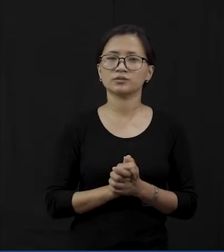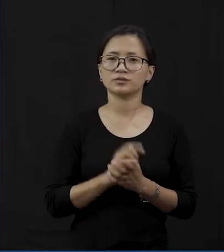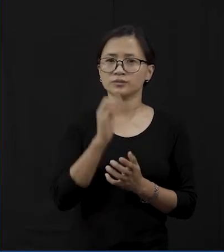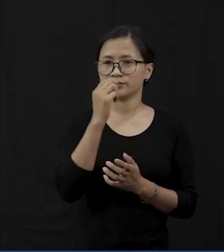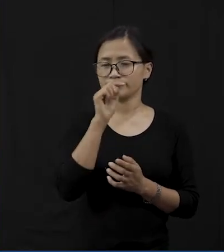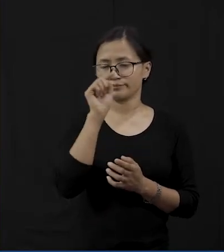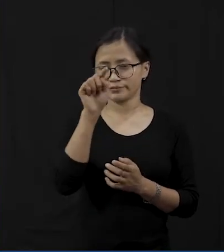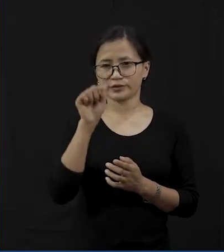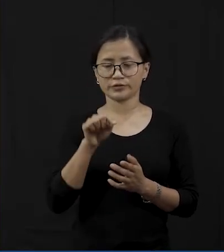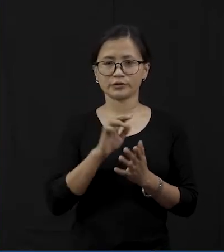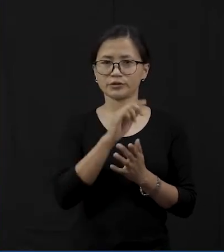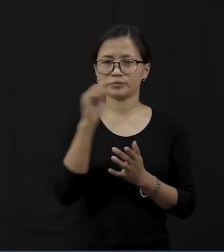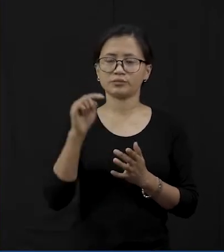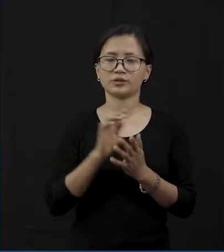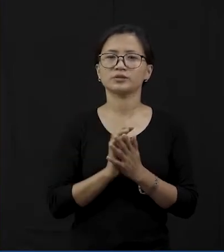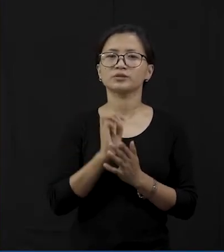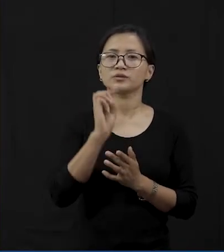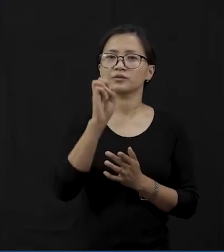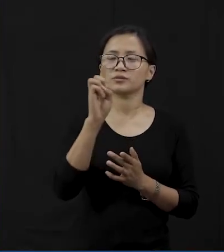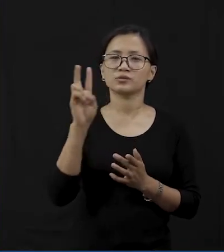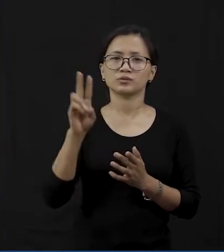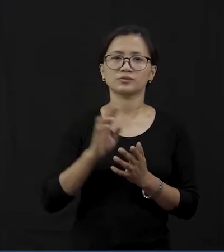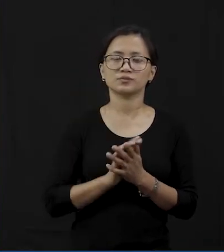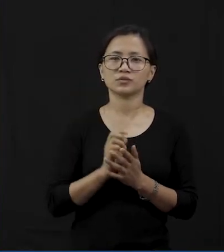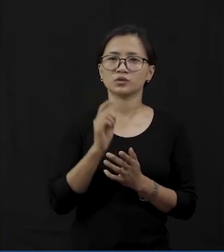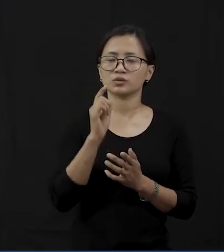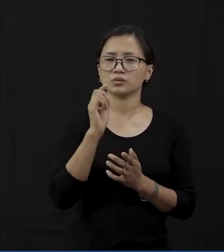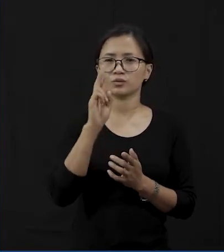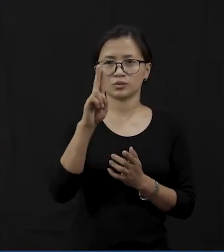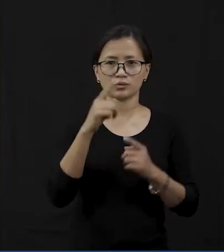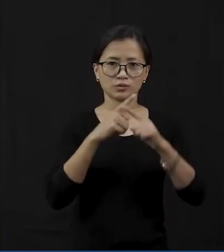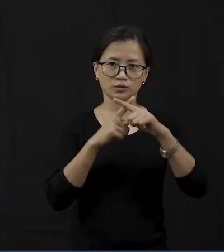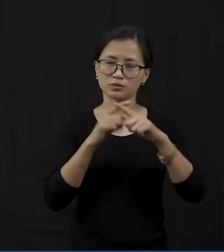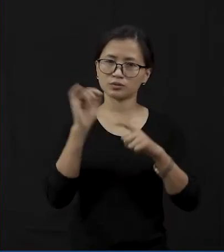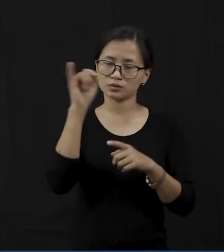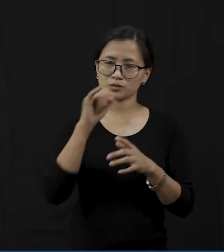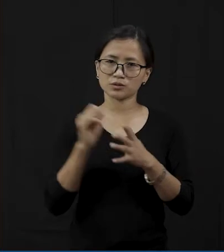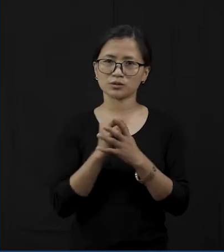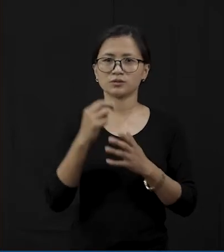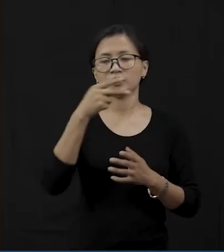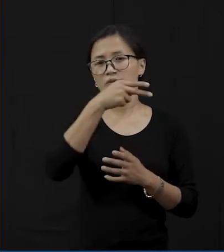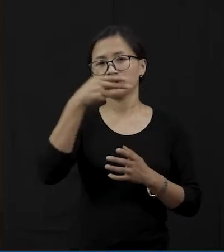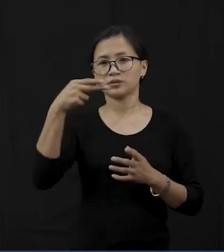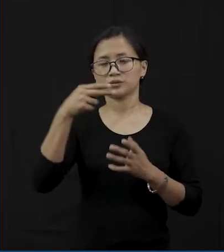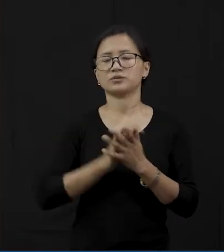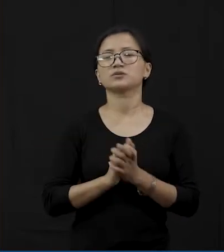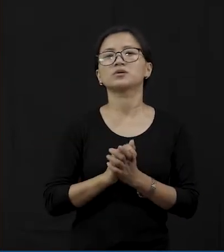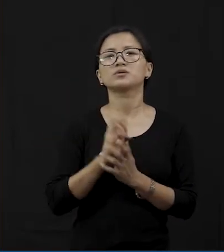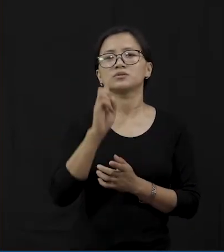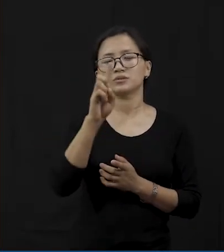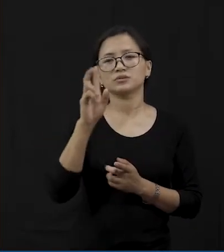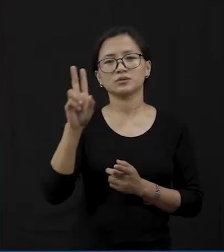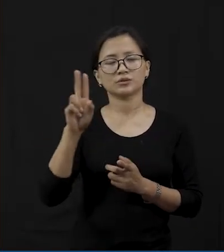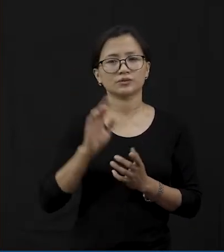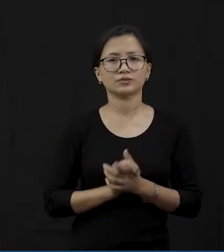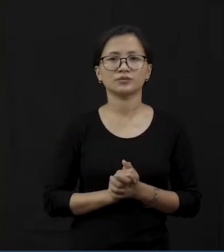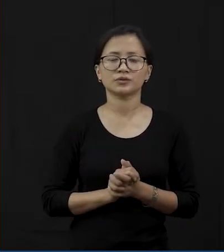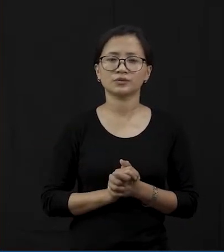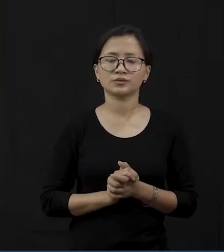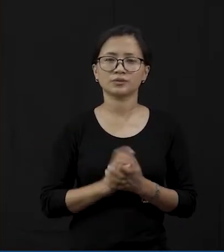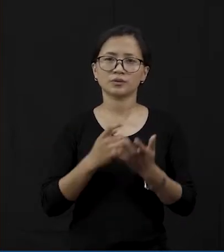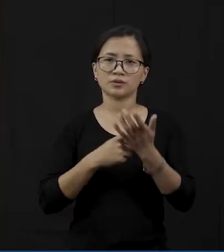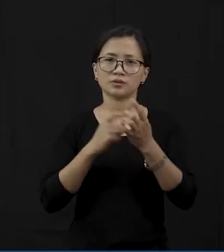2. So 2 into 6 is 12. Now you subtract it, you get a remainder 0. So